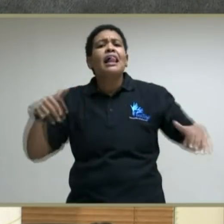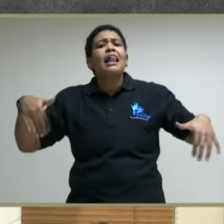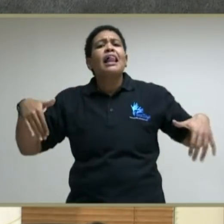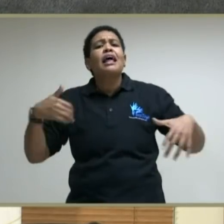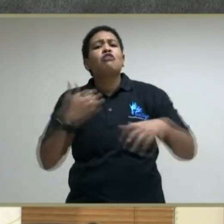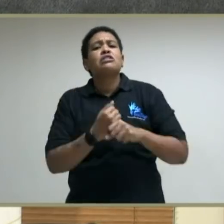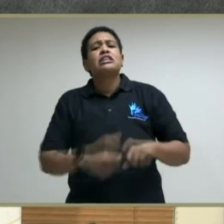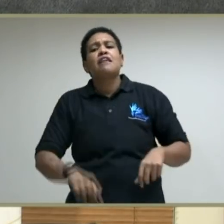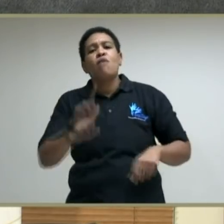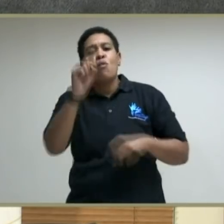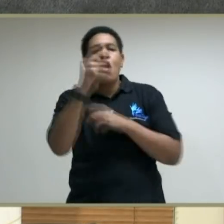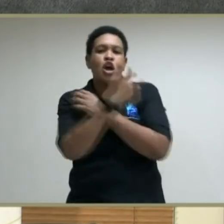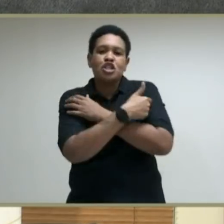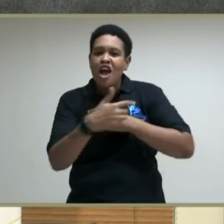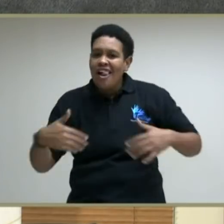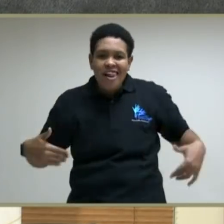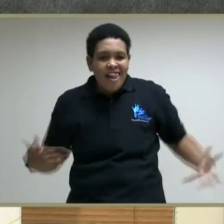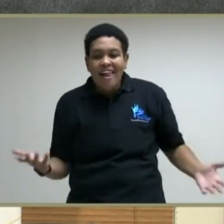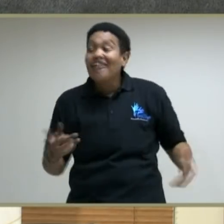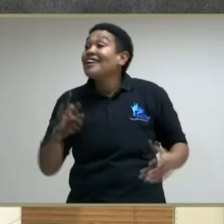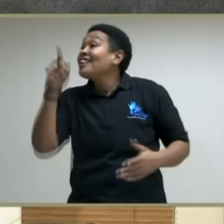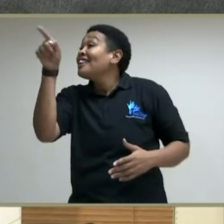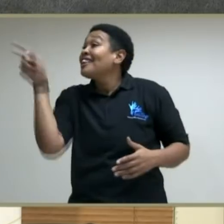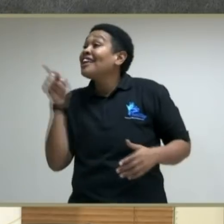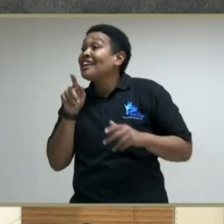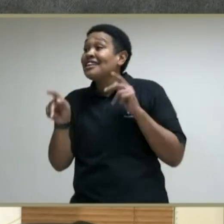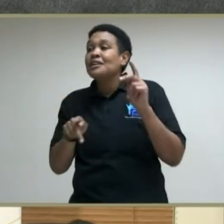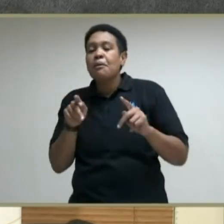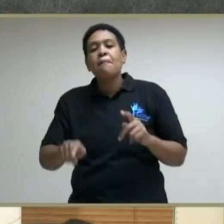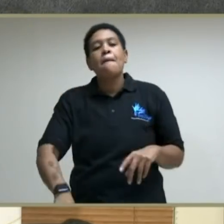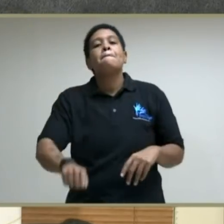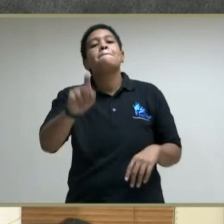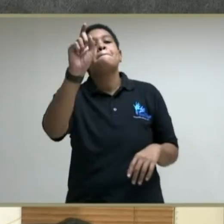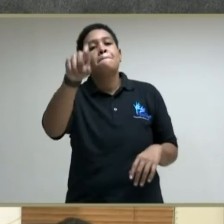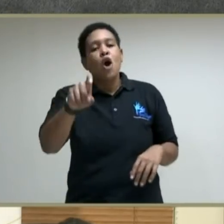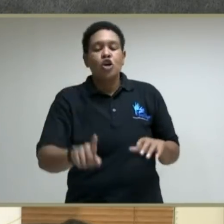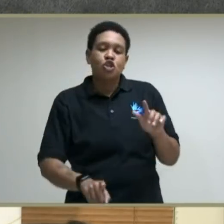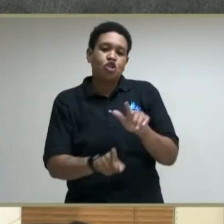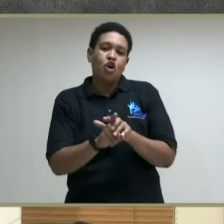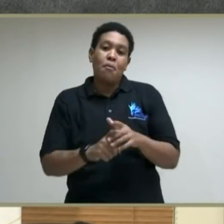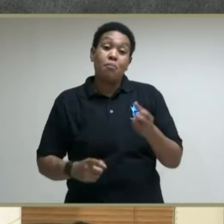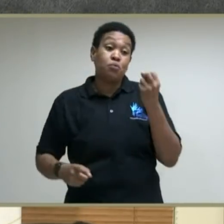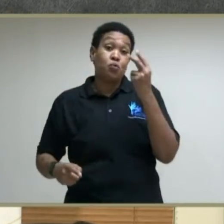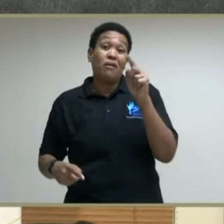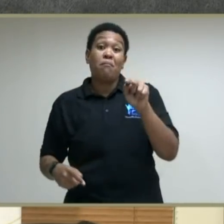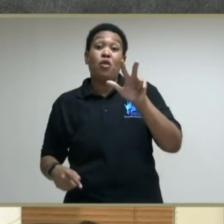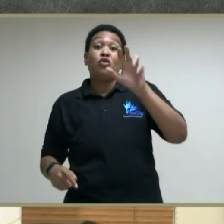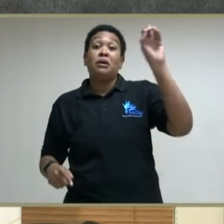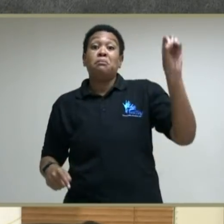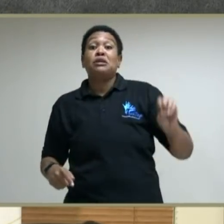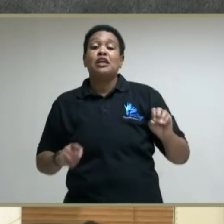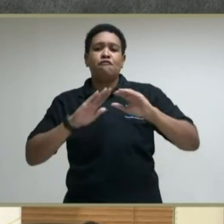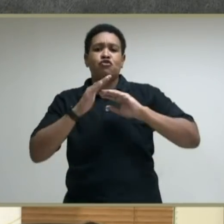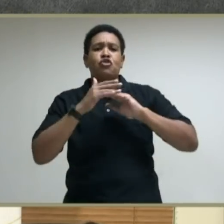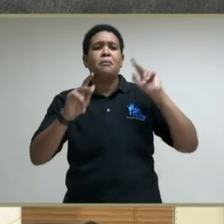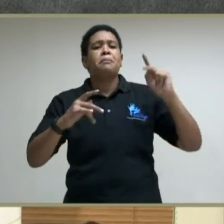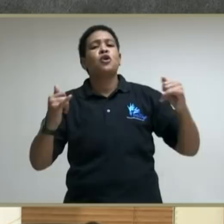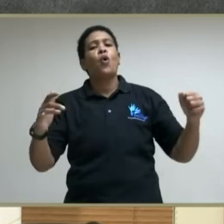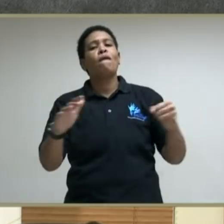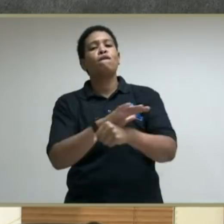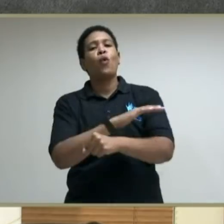received one dose. And these persons must come out. 12.3% of the population is now